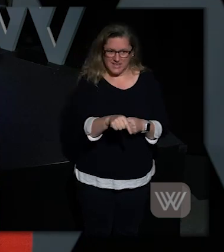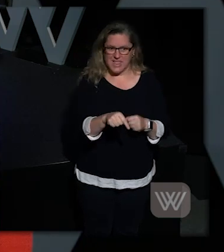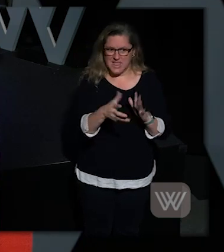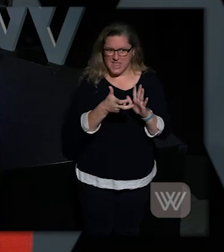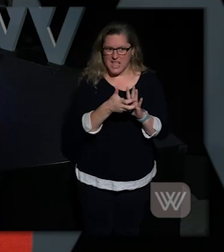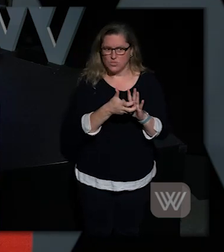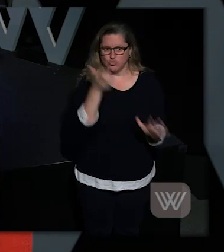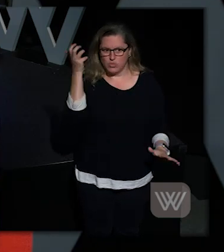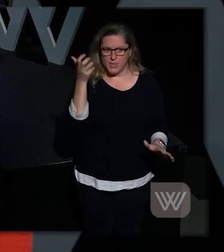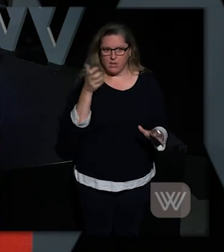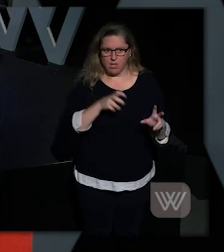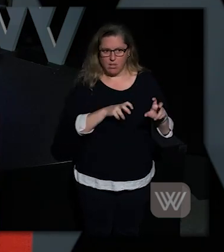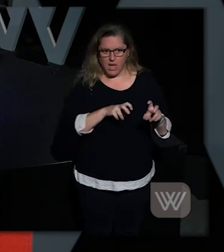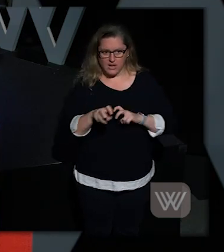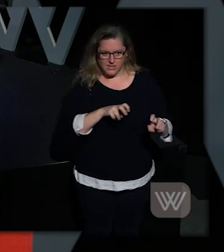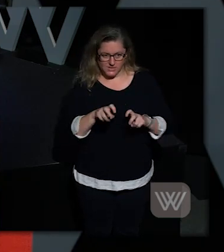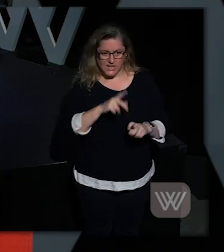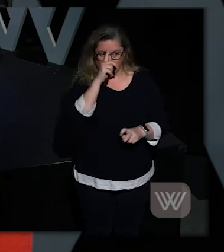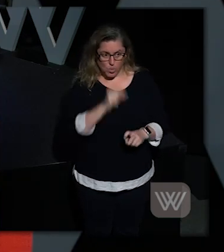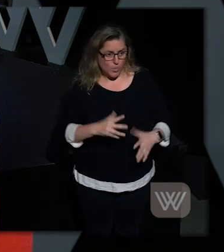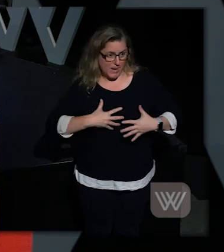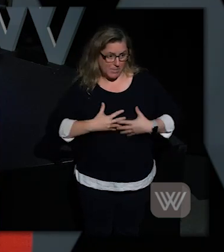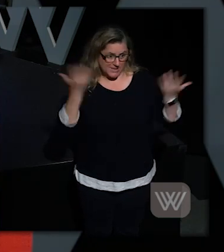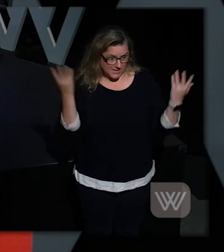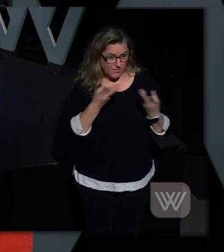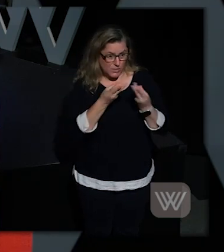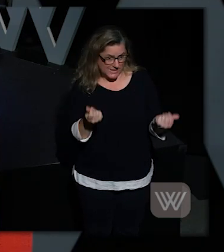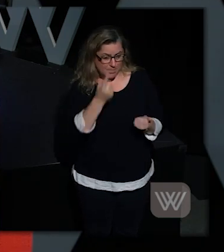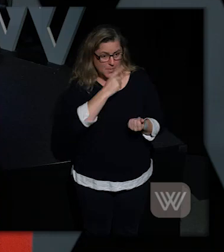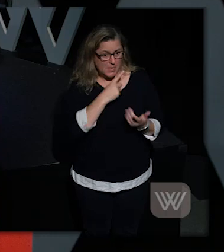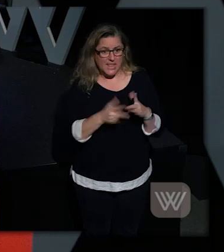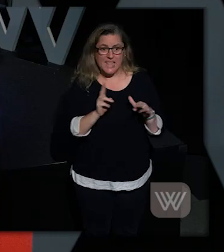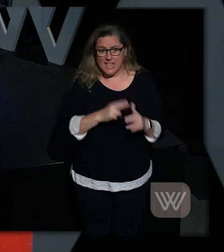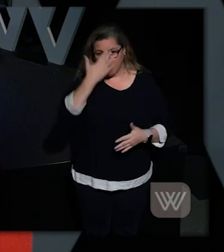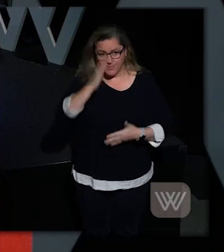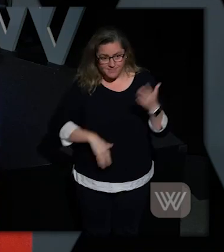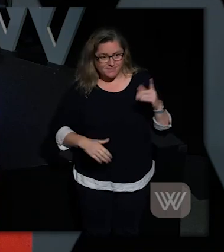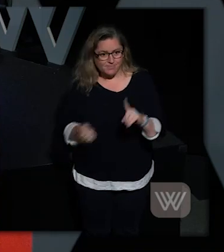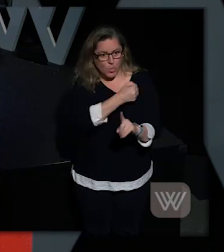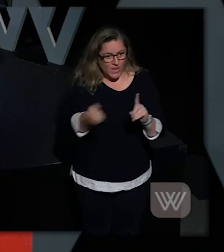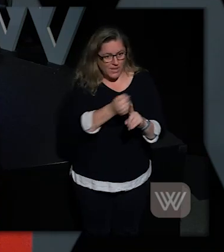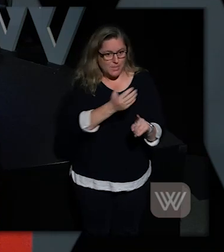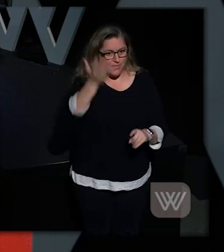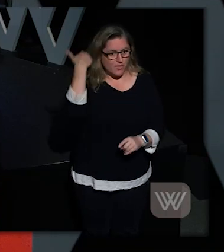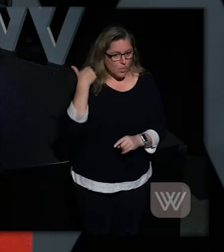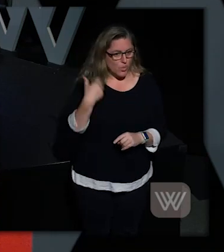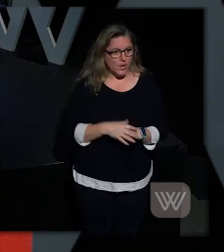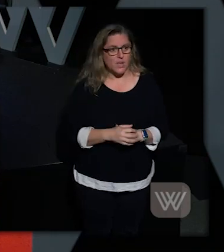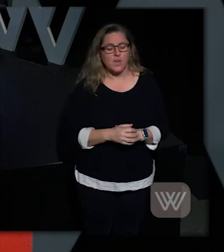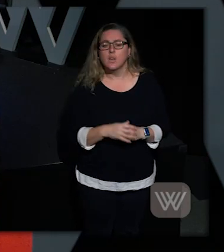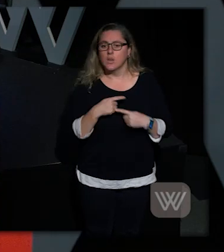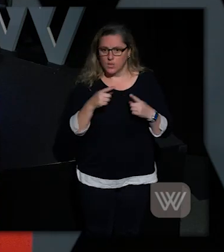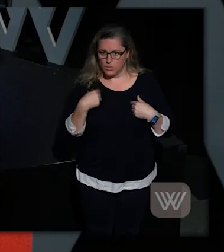criminal activity and could prove really upsetting for some people, particularly if you've experienced online bullying before. And we